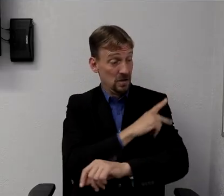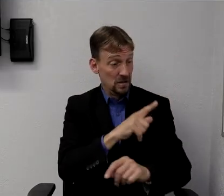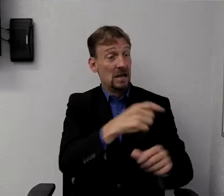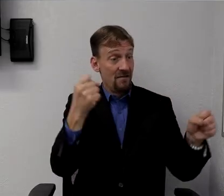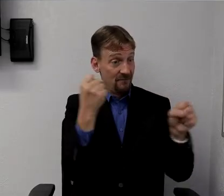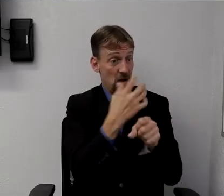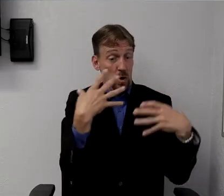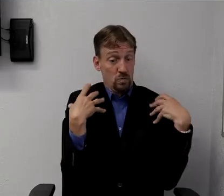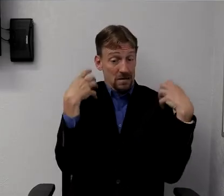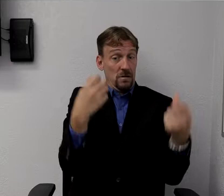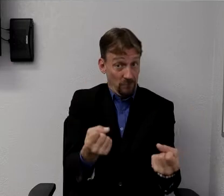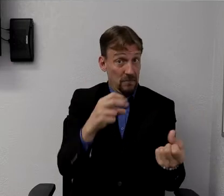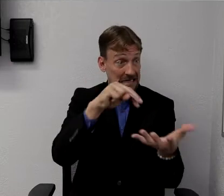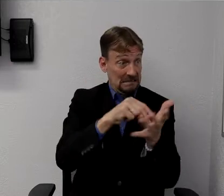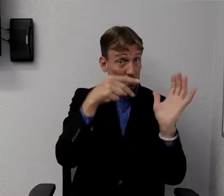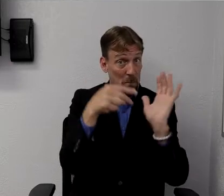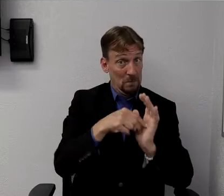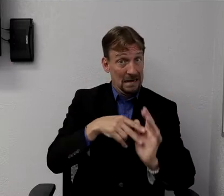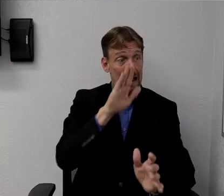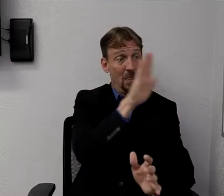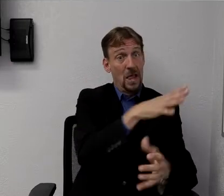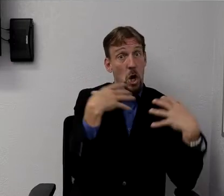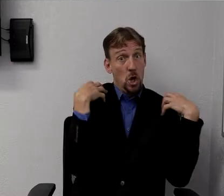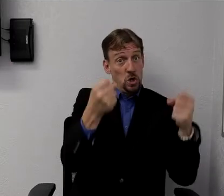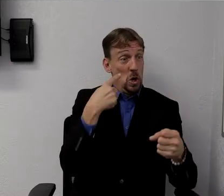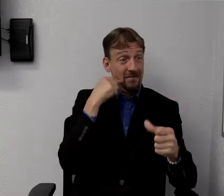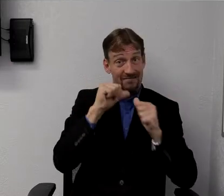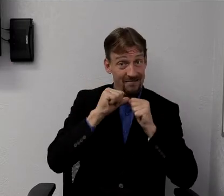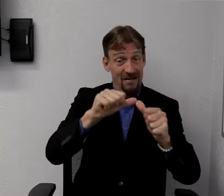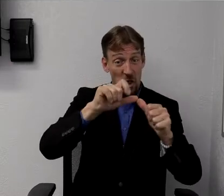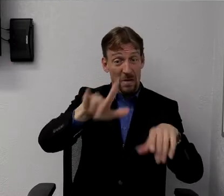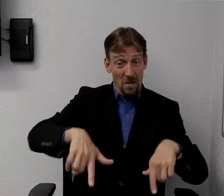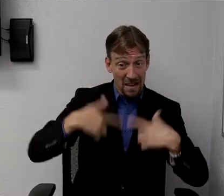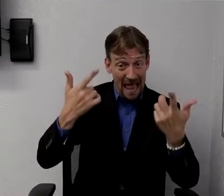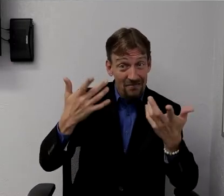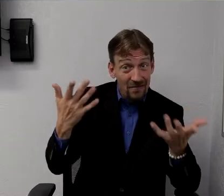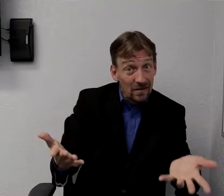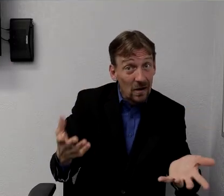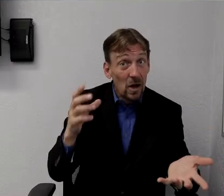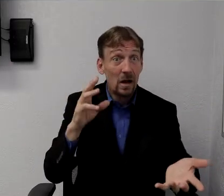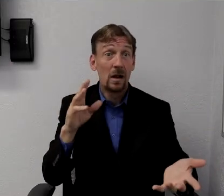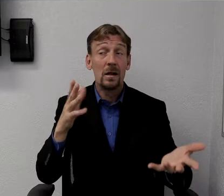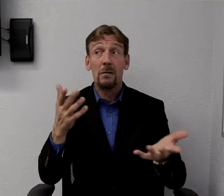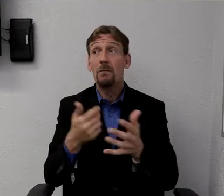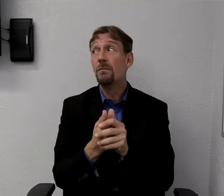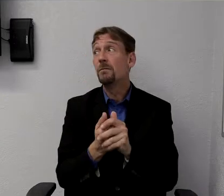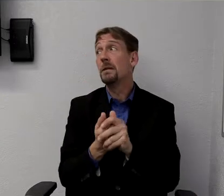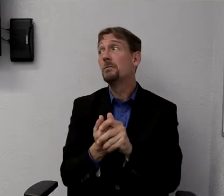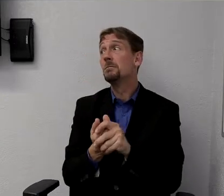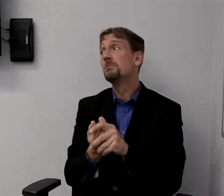for COVID and they have fought and recovered, is it possible for them to contract it again? Well,